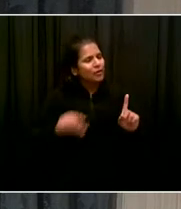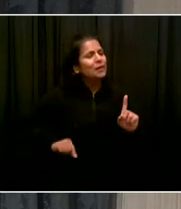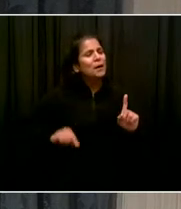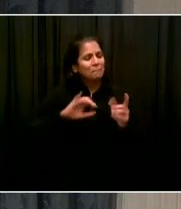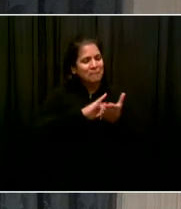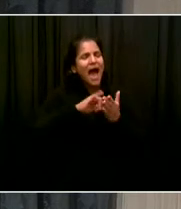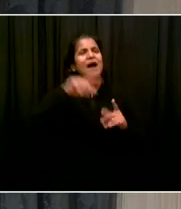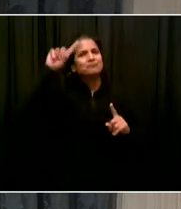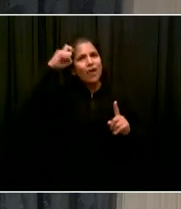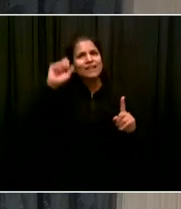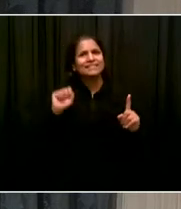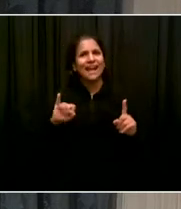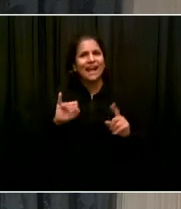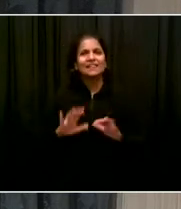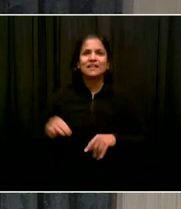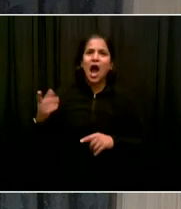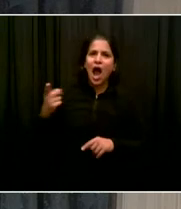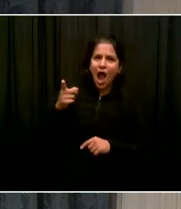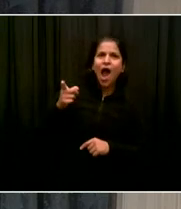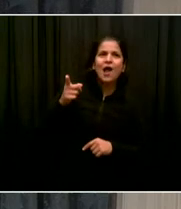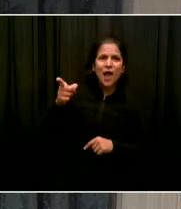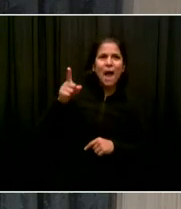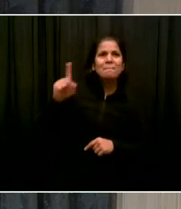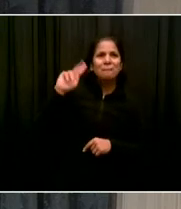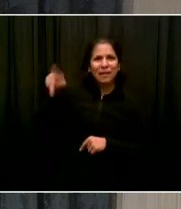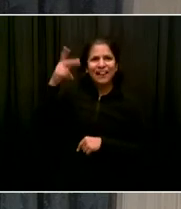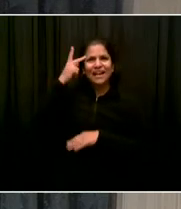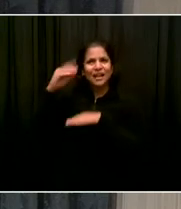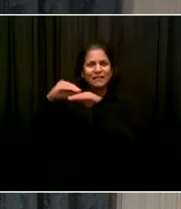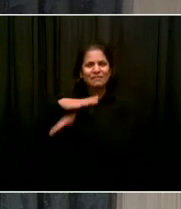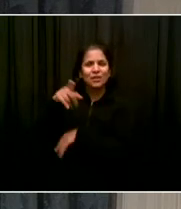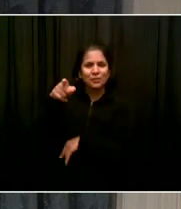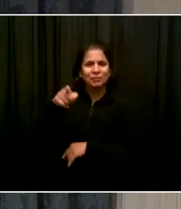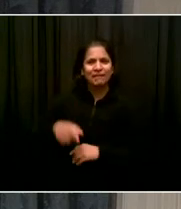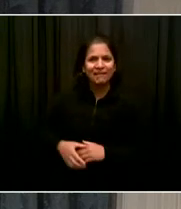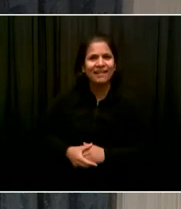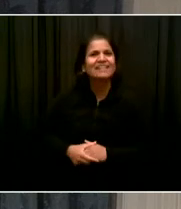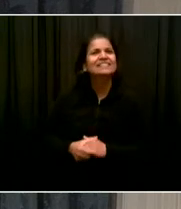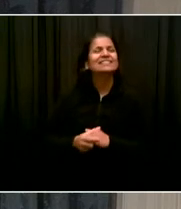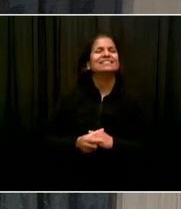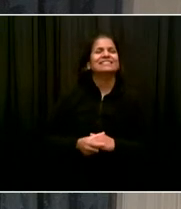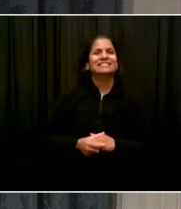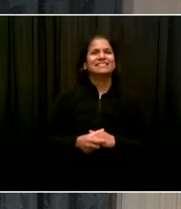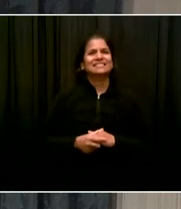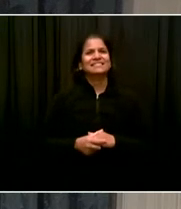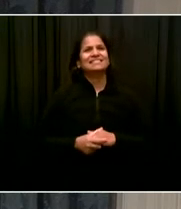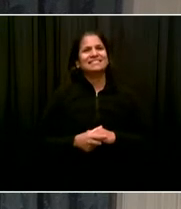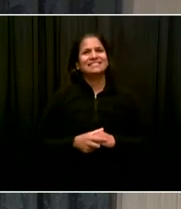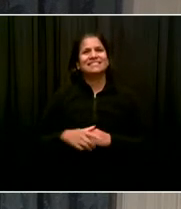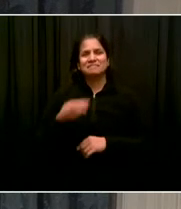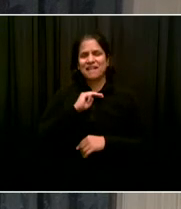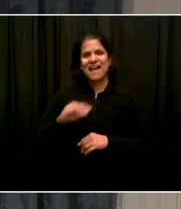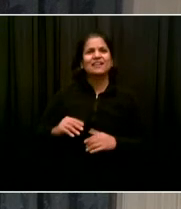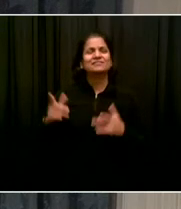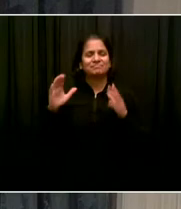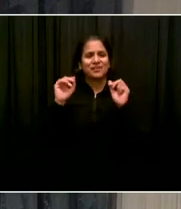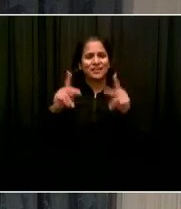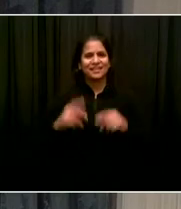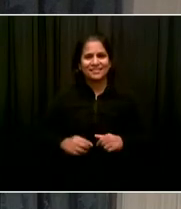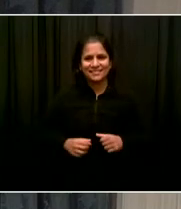side, too. Oh, that yes, was good. Yes. All right. Everyone, you just heard just